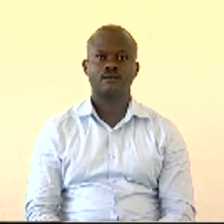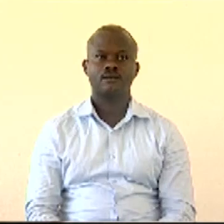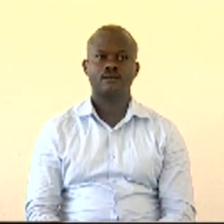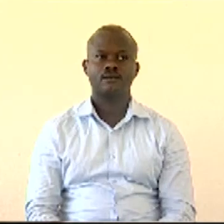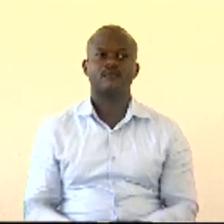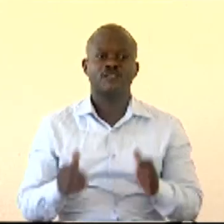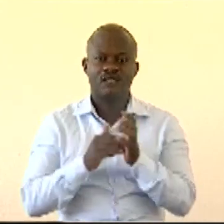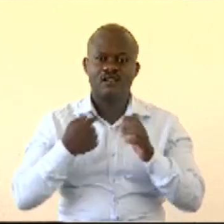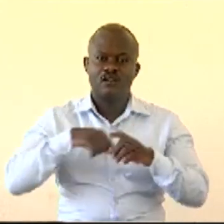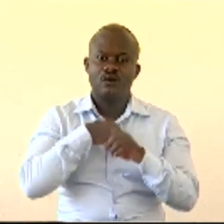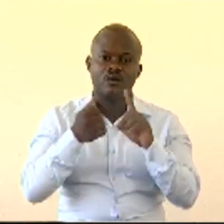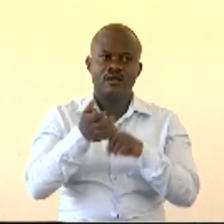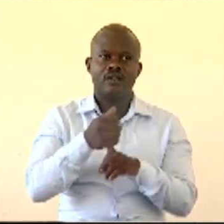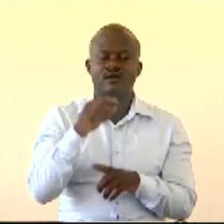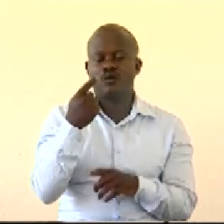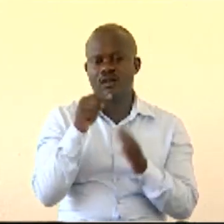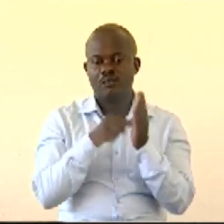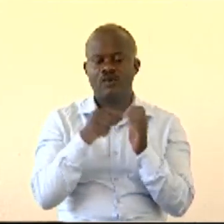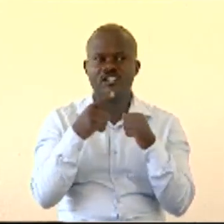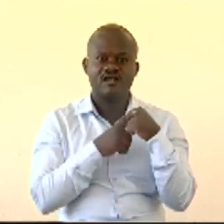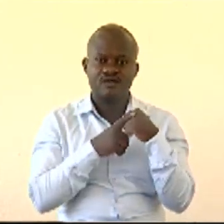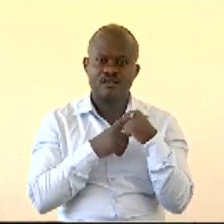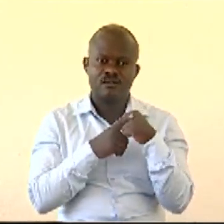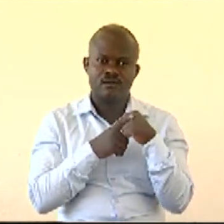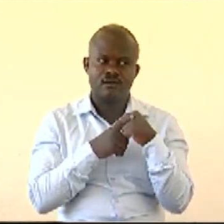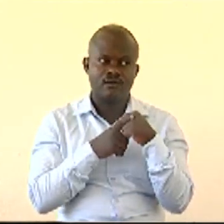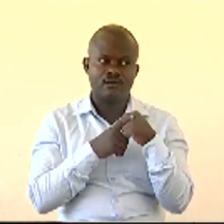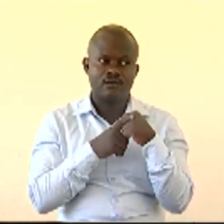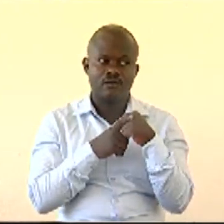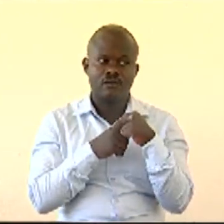And we get 1.6.